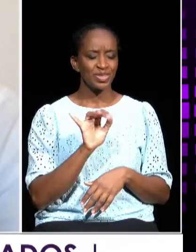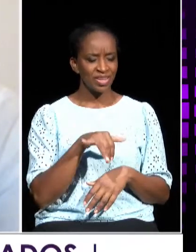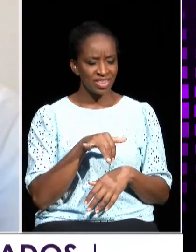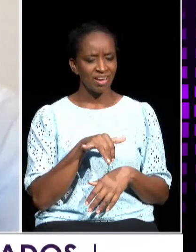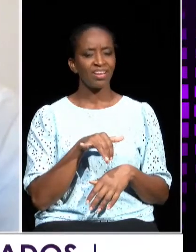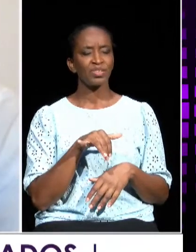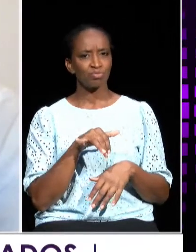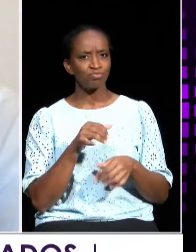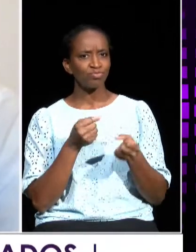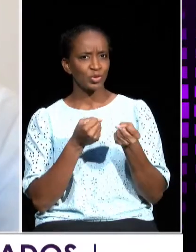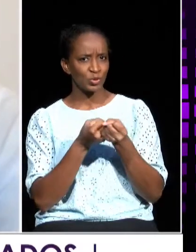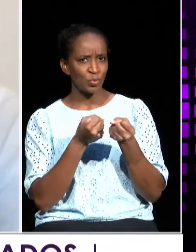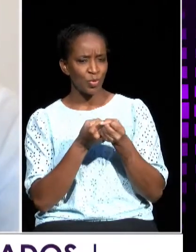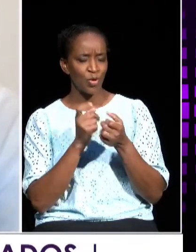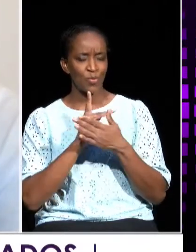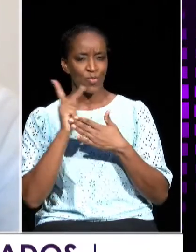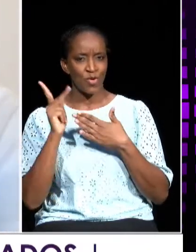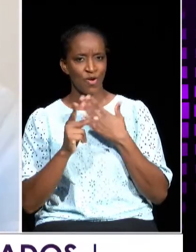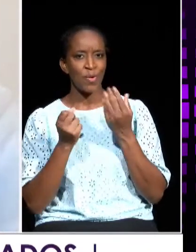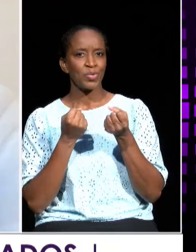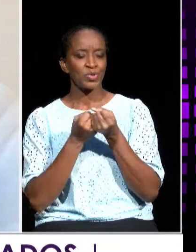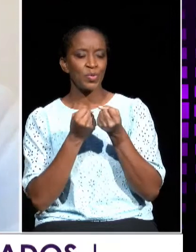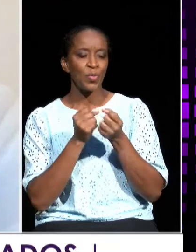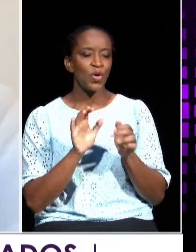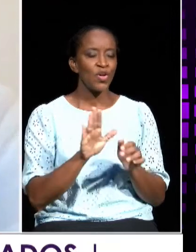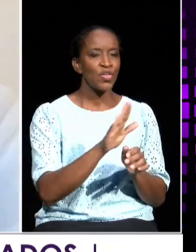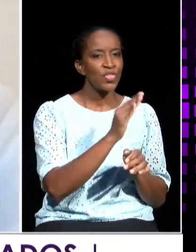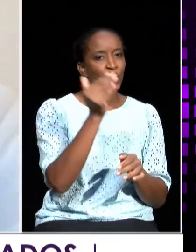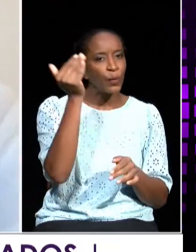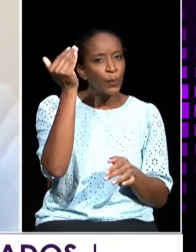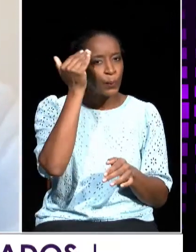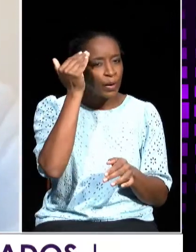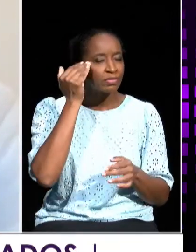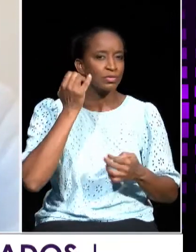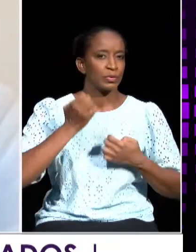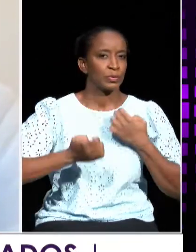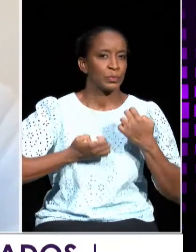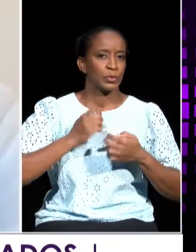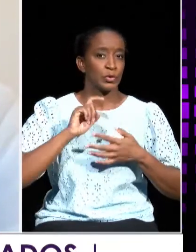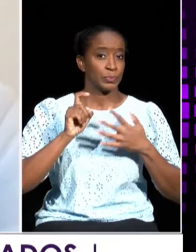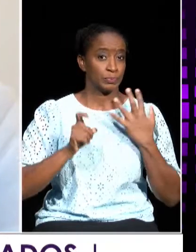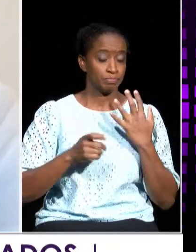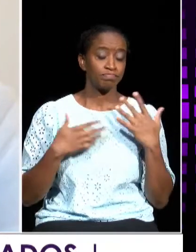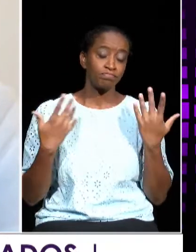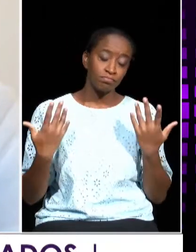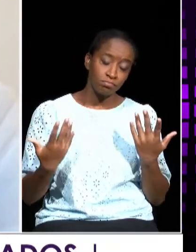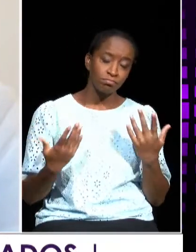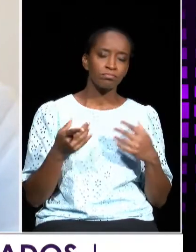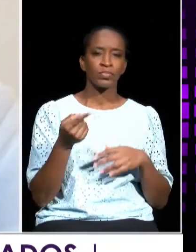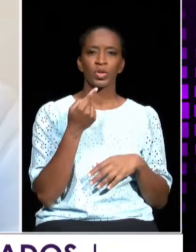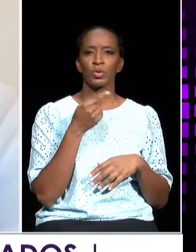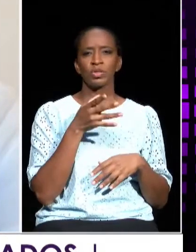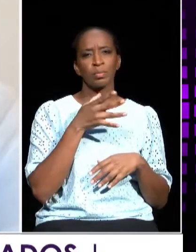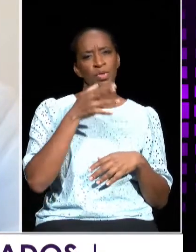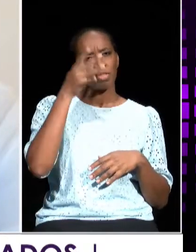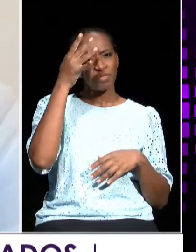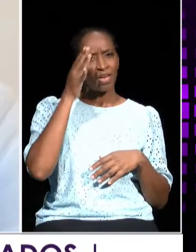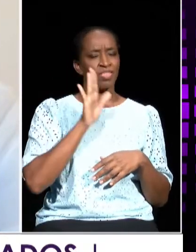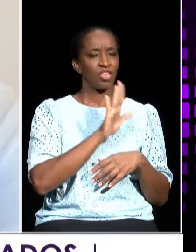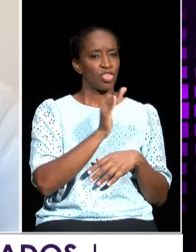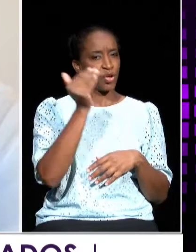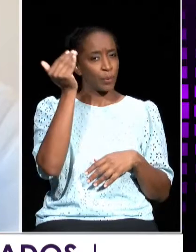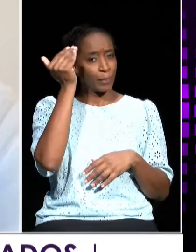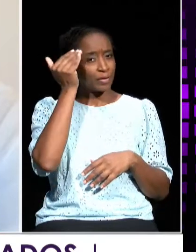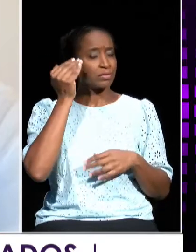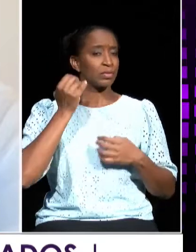point that parents who haven't dealt with their emotional issues or sometimes their mental issues are not able to